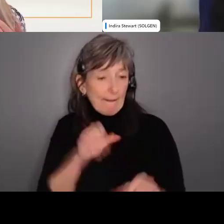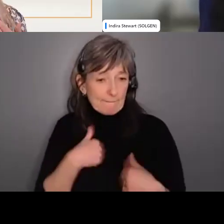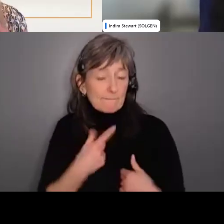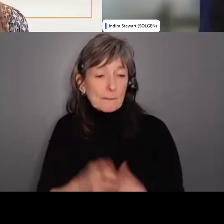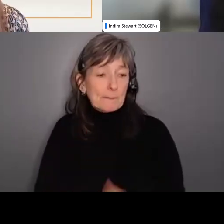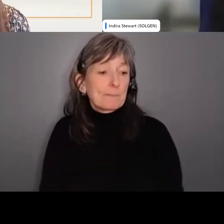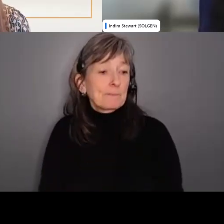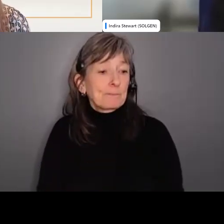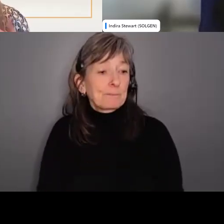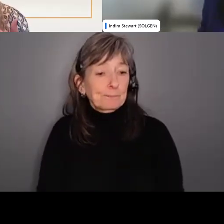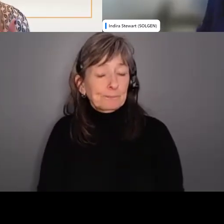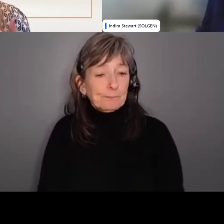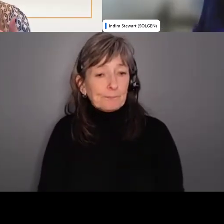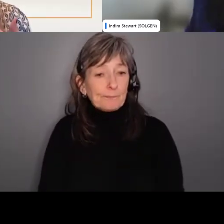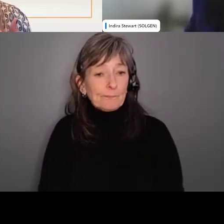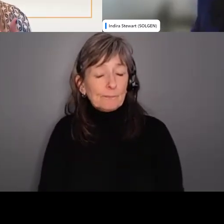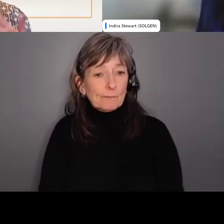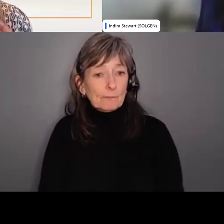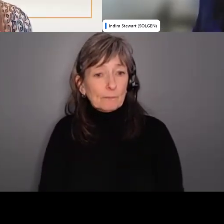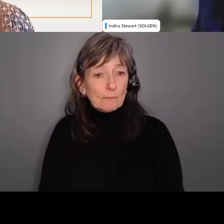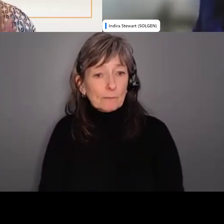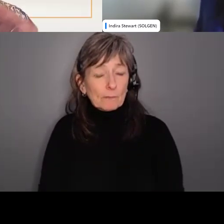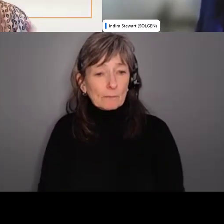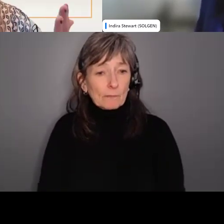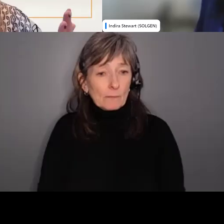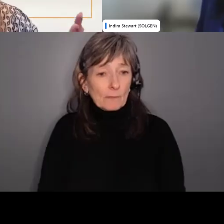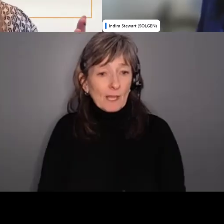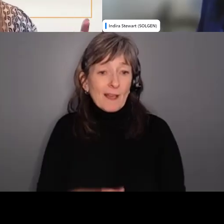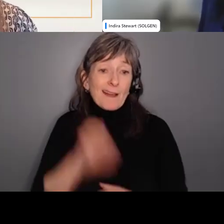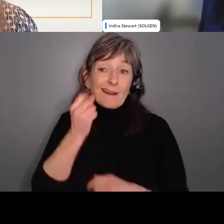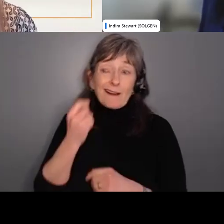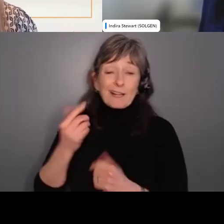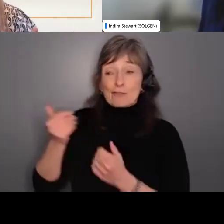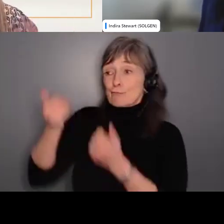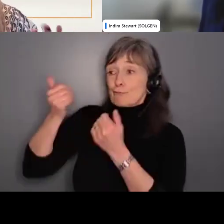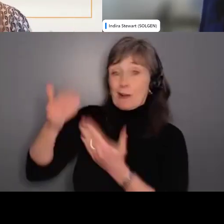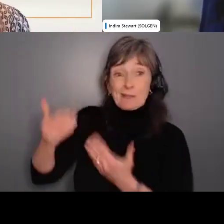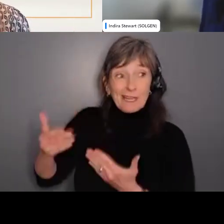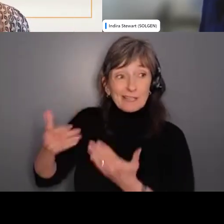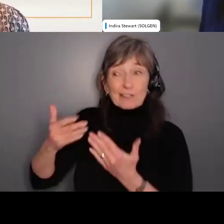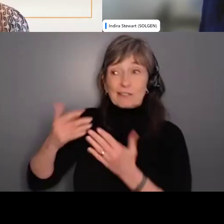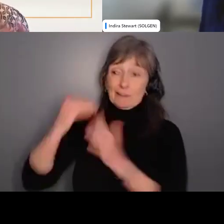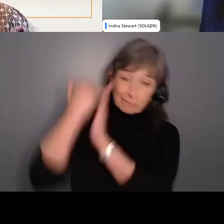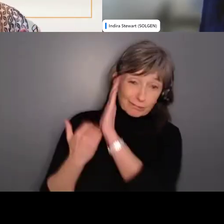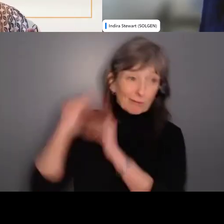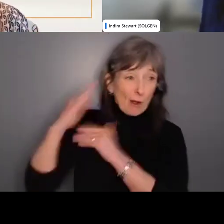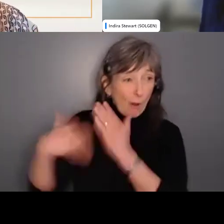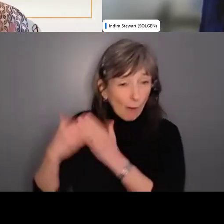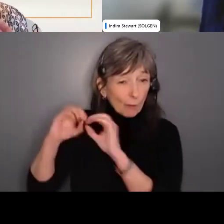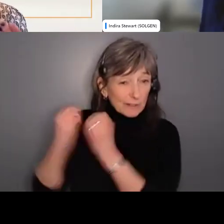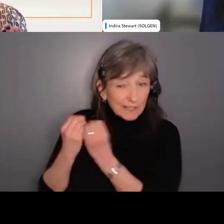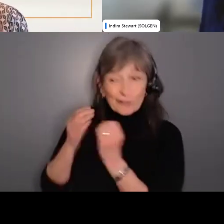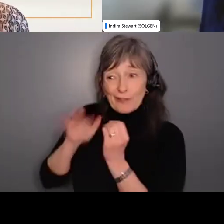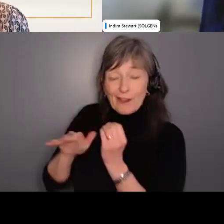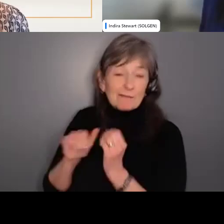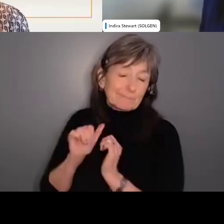I think, we can recognize that. I think recommendations can't list every organization. I think we try our best just to say